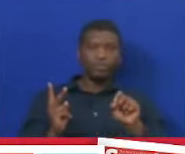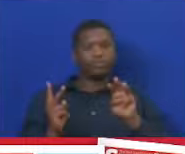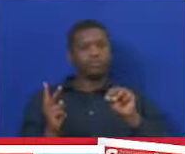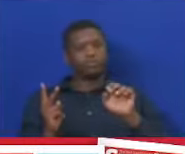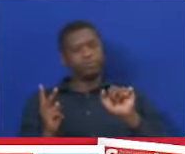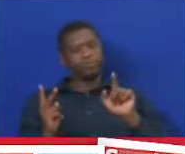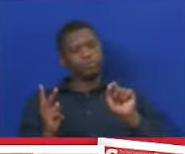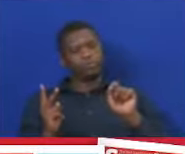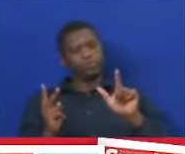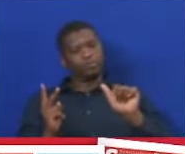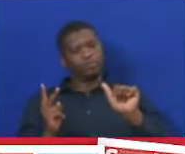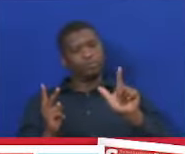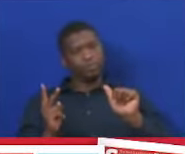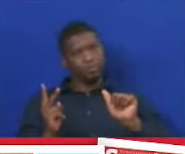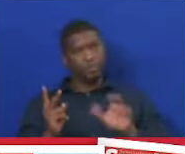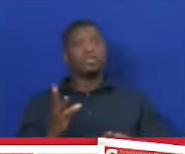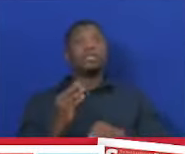Thank you.